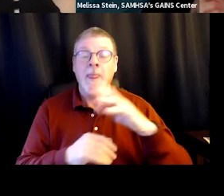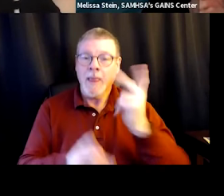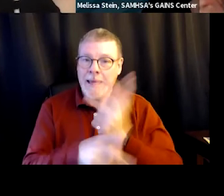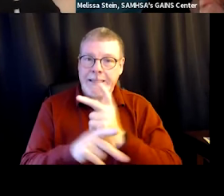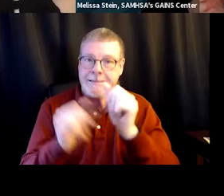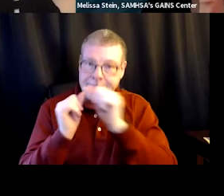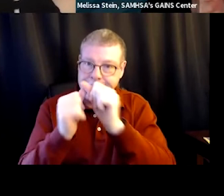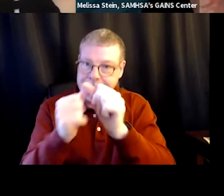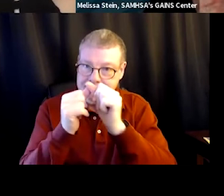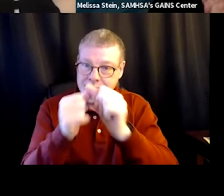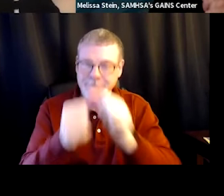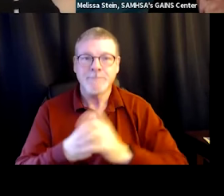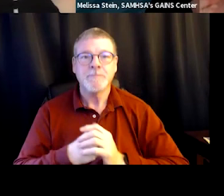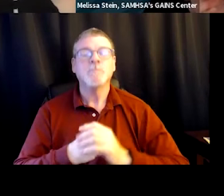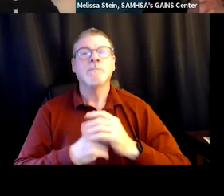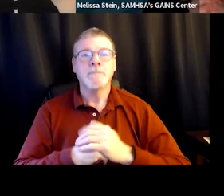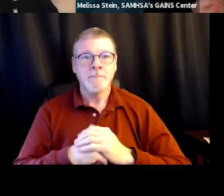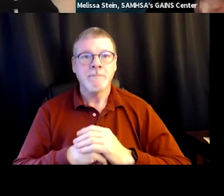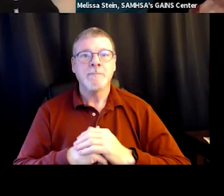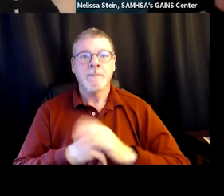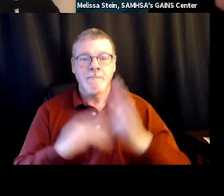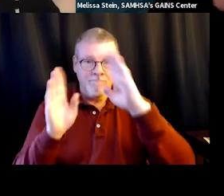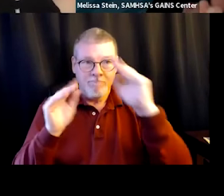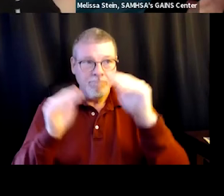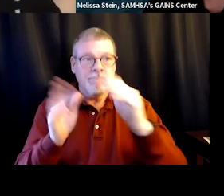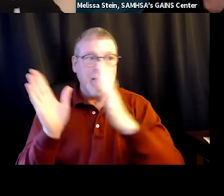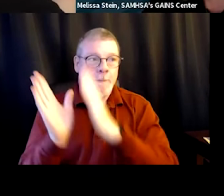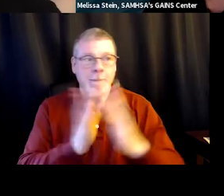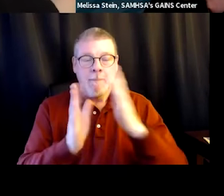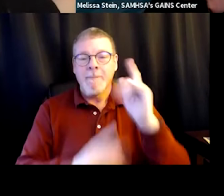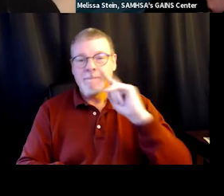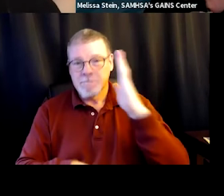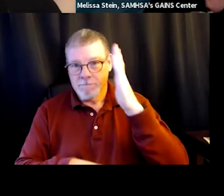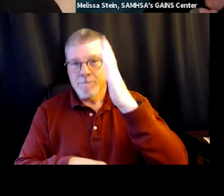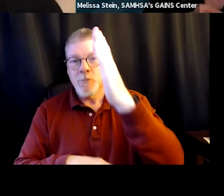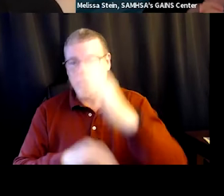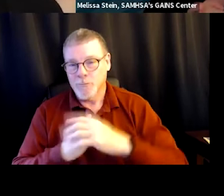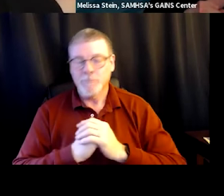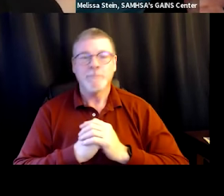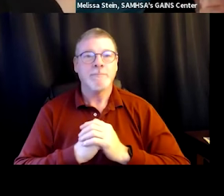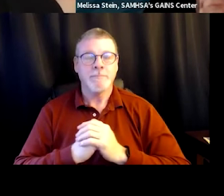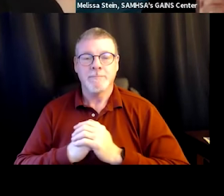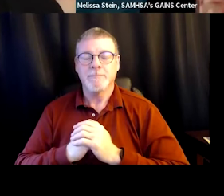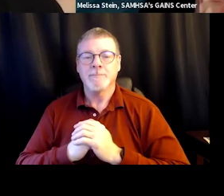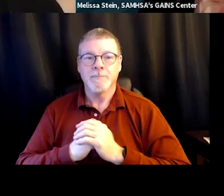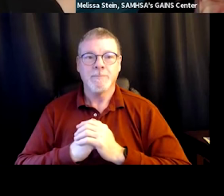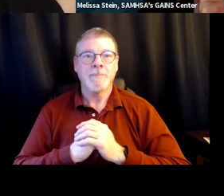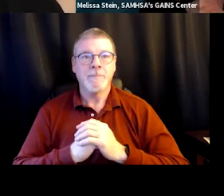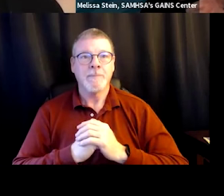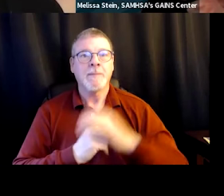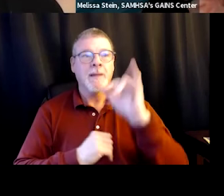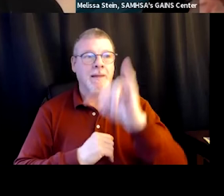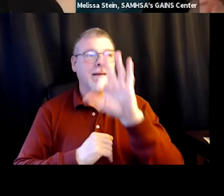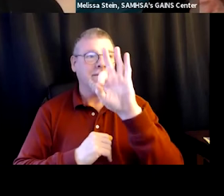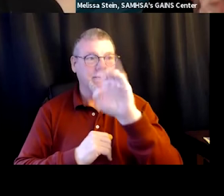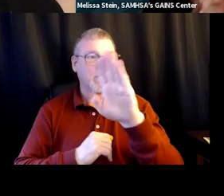themselves. We have a webinar focused on planning for the future, ensuring sustainability for drug treatment courts. That's going to be on